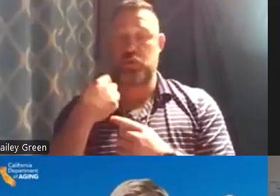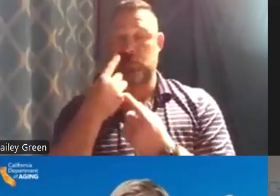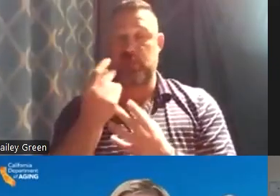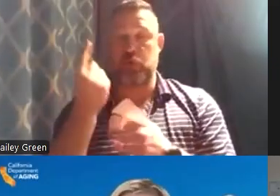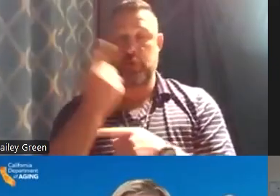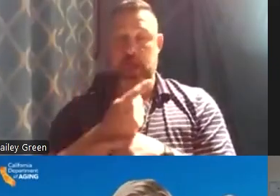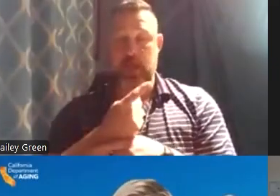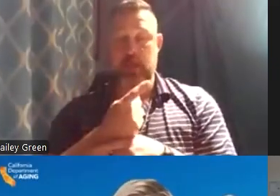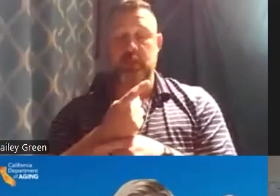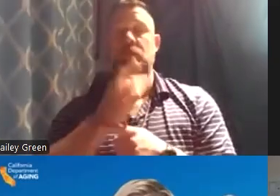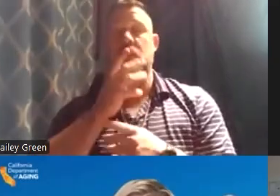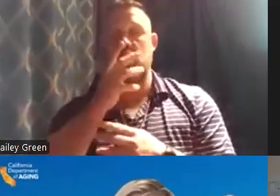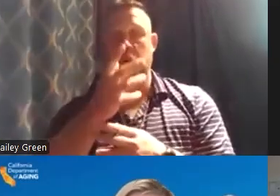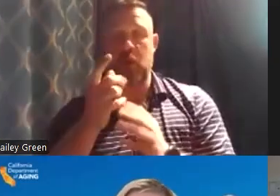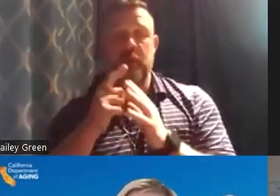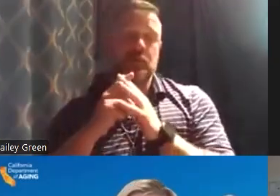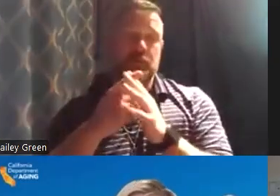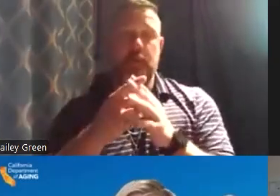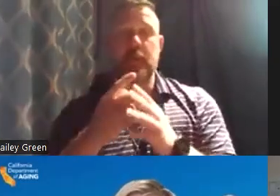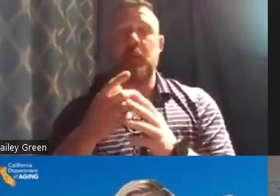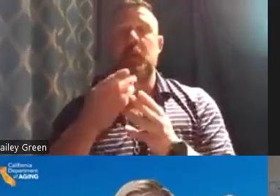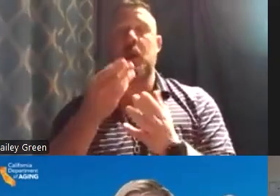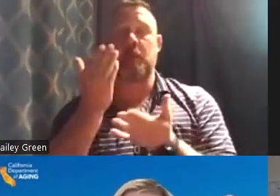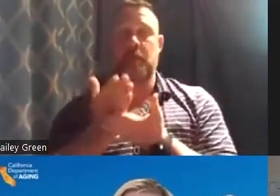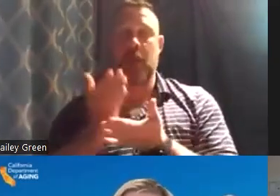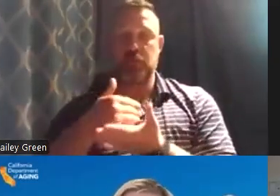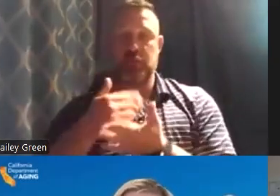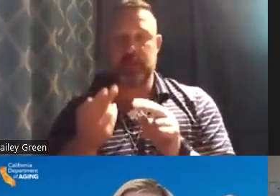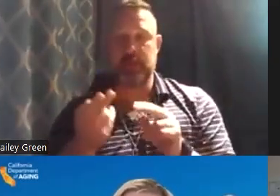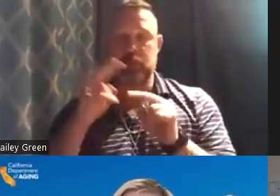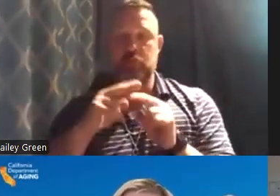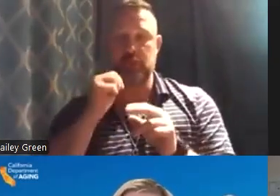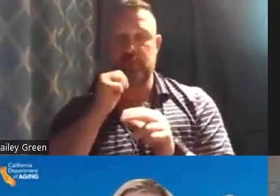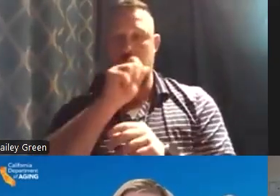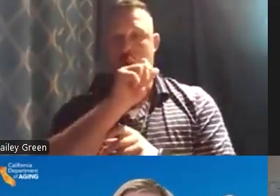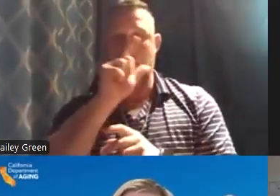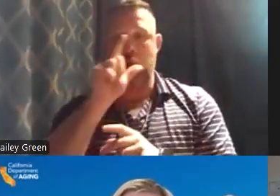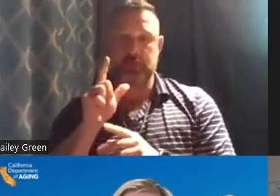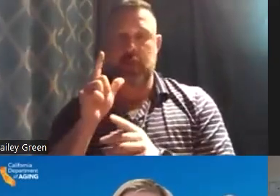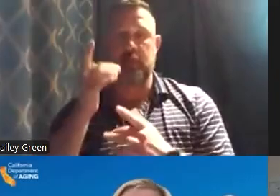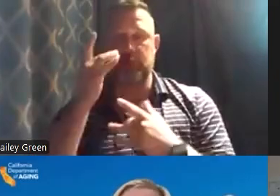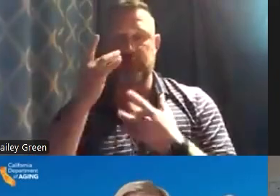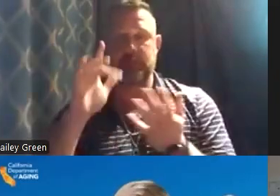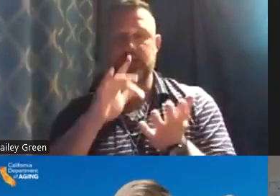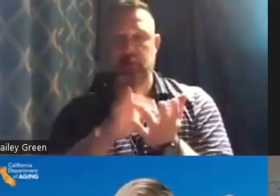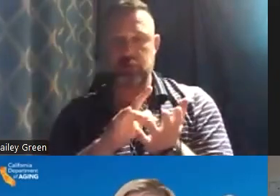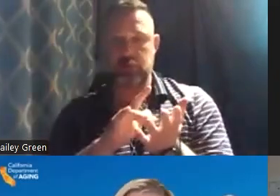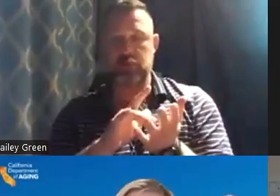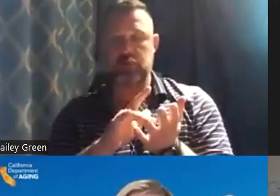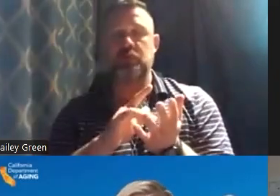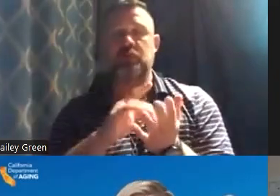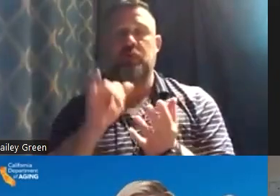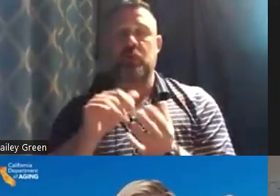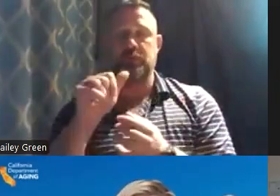We are going to be championing a budget increase for the Alzheimer's disease centers. So as you know, those